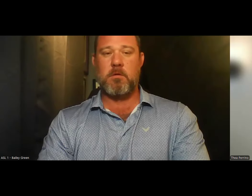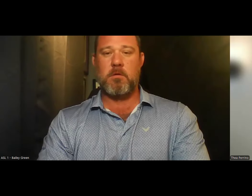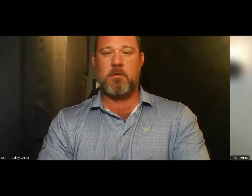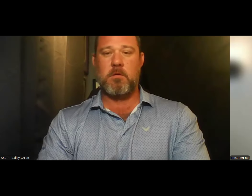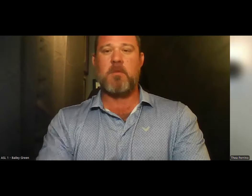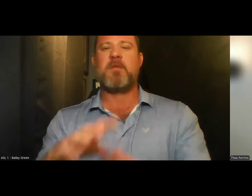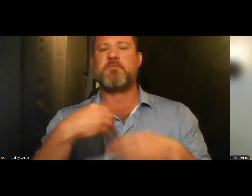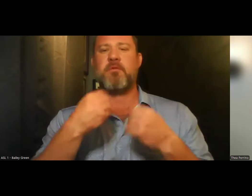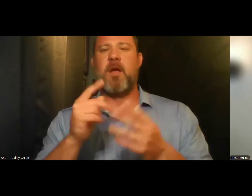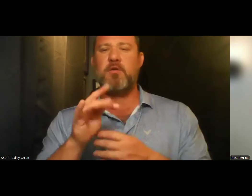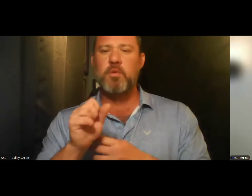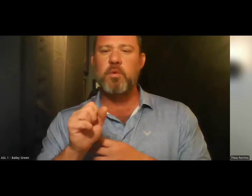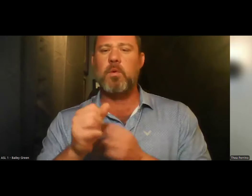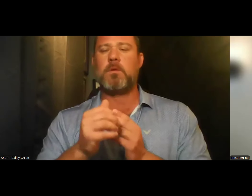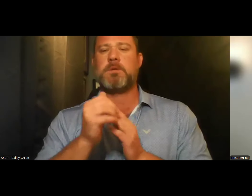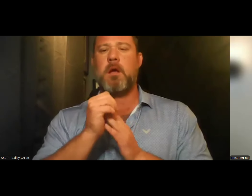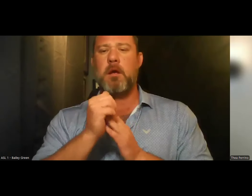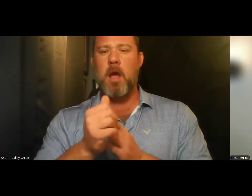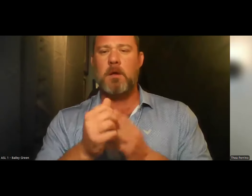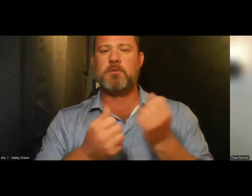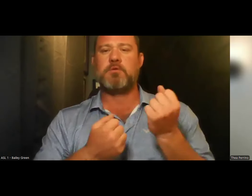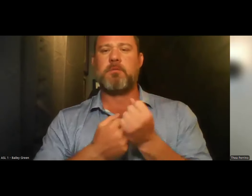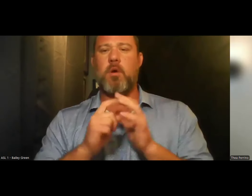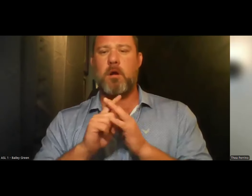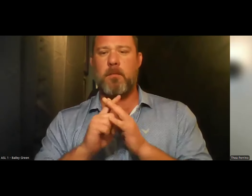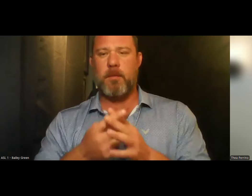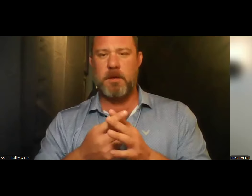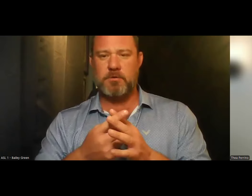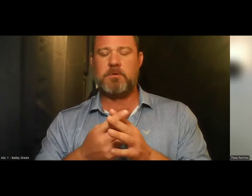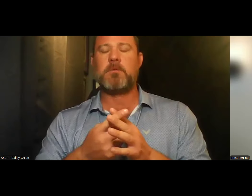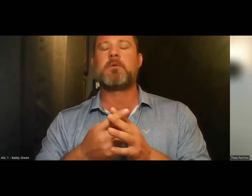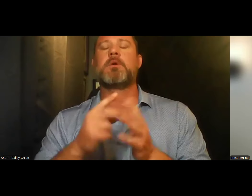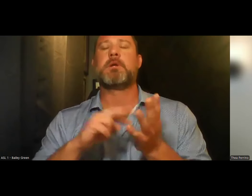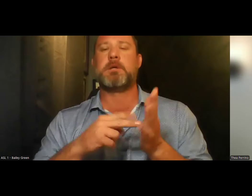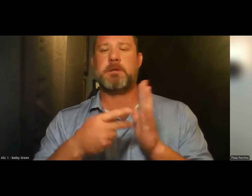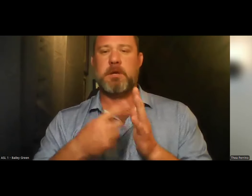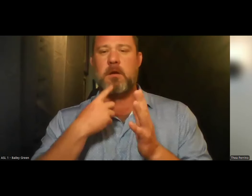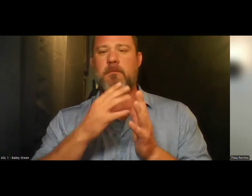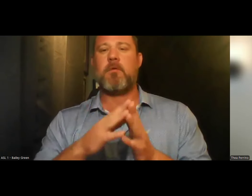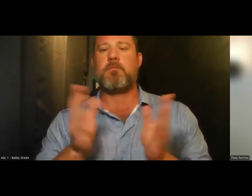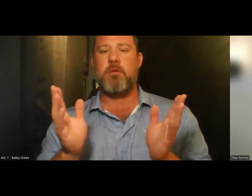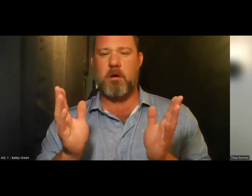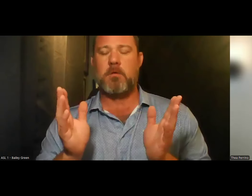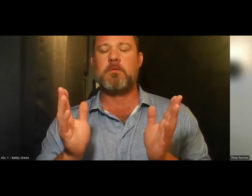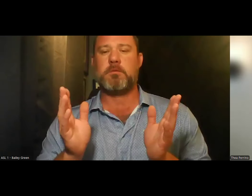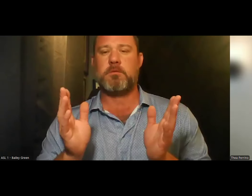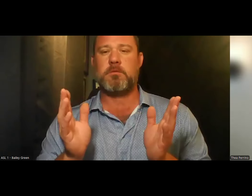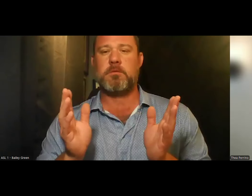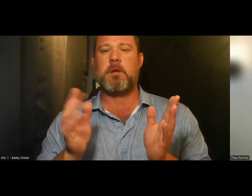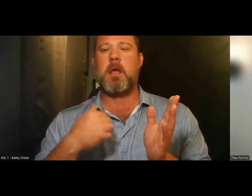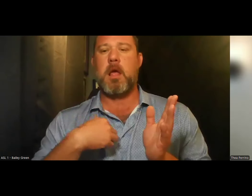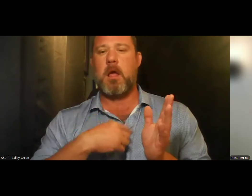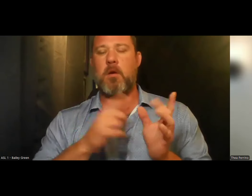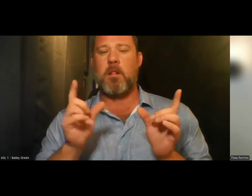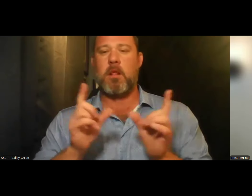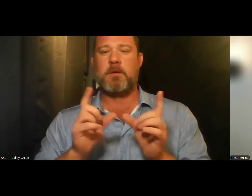provides tools and guidance to support implementation. It's intended for broad dissemination. So our